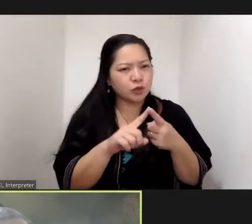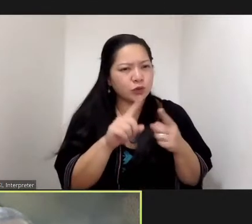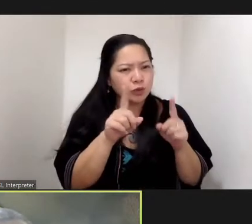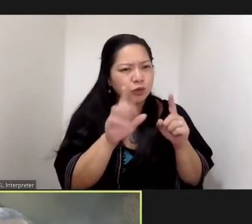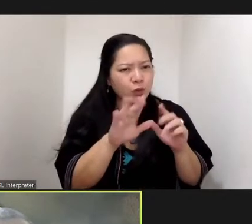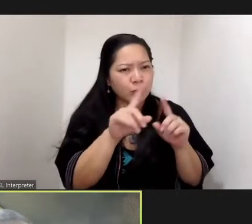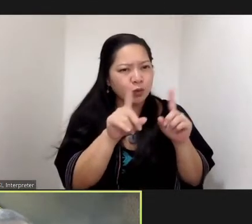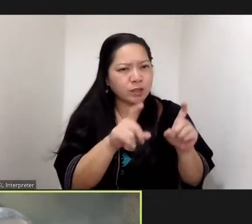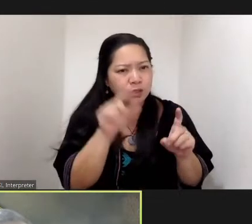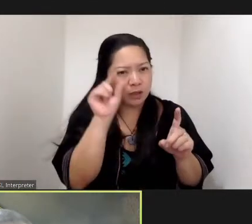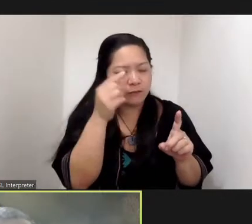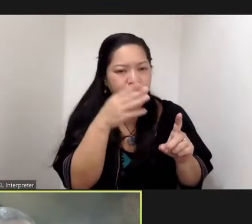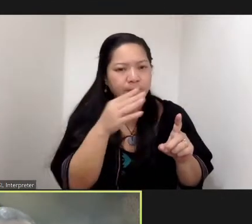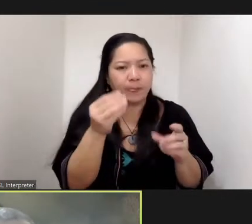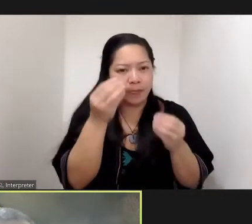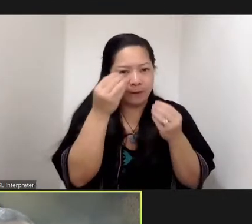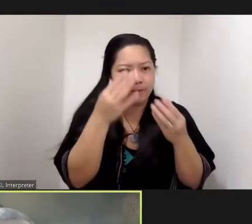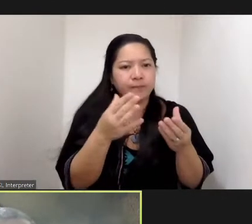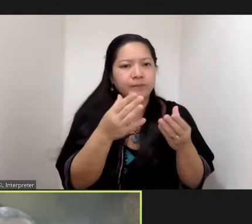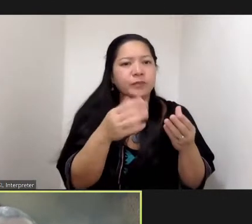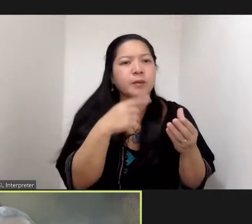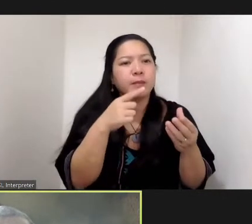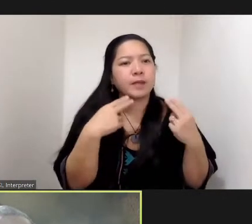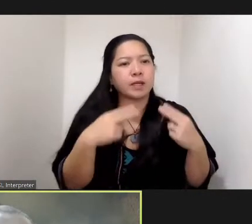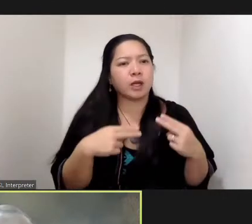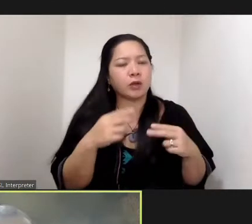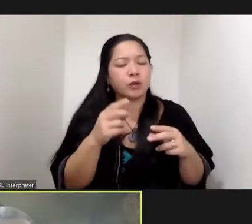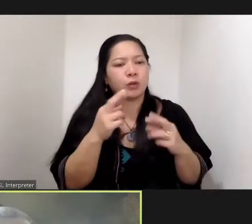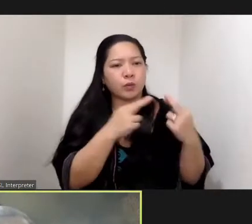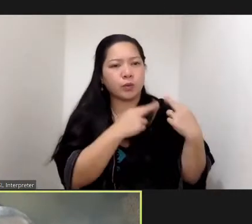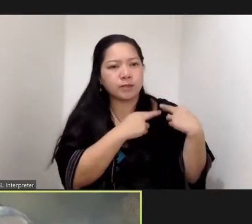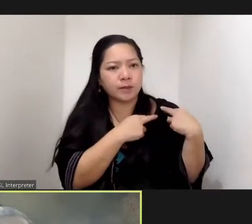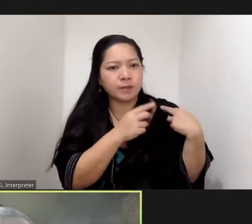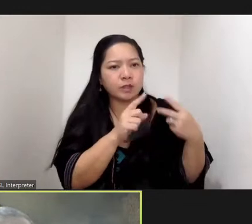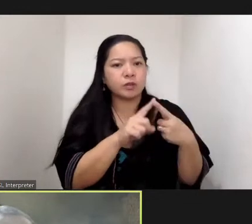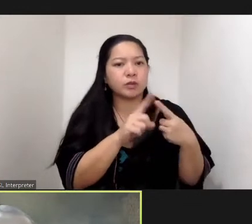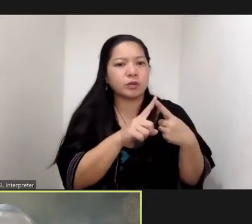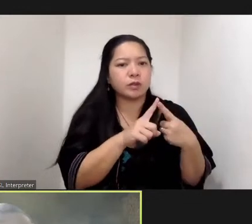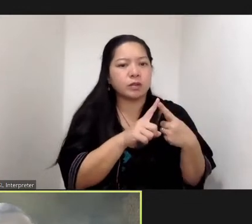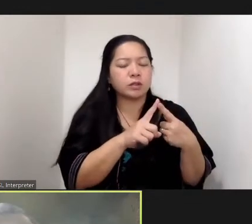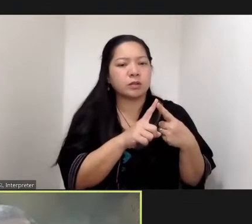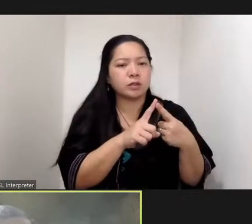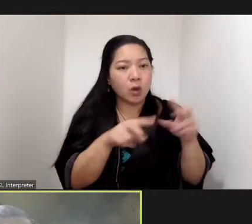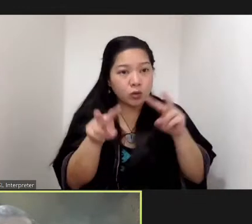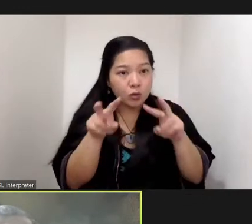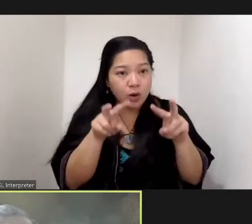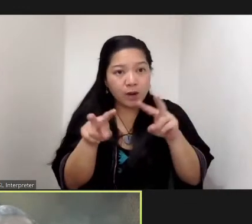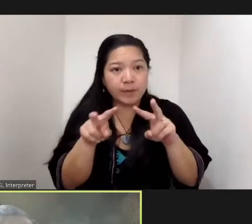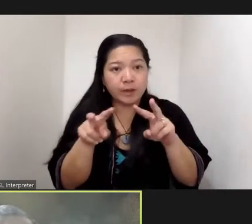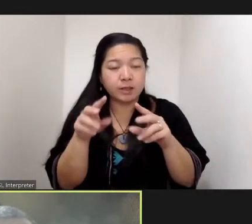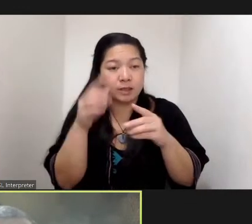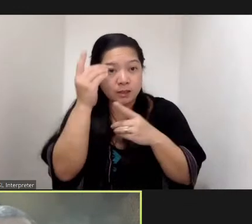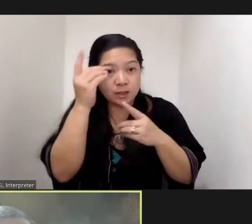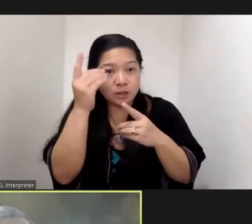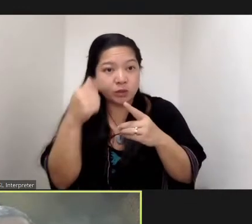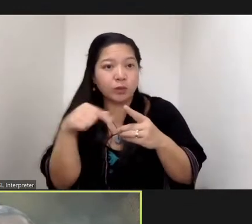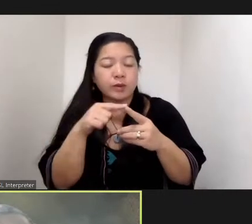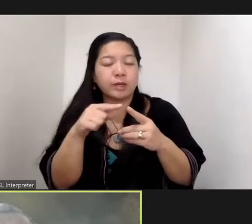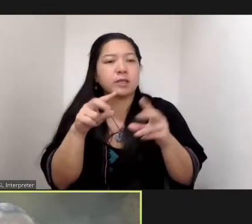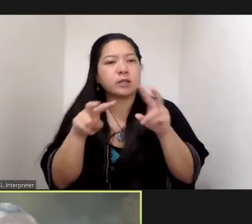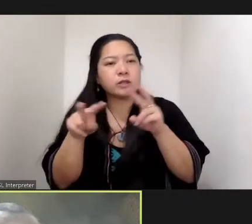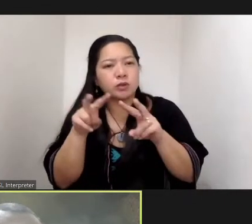the governor stated, it becomes a public health responsibility to continuously track the disease like we track other